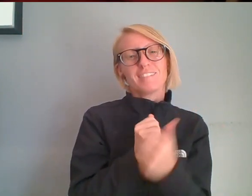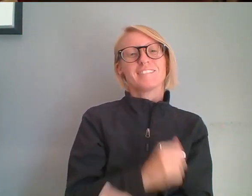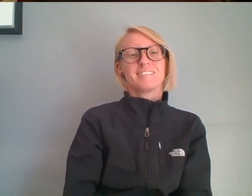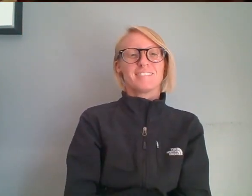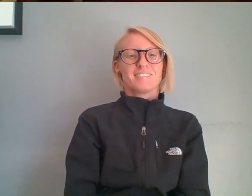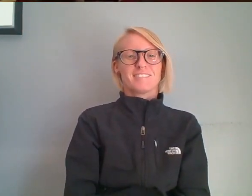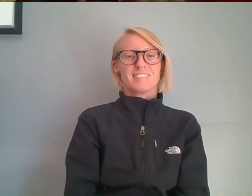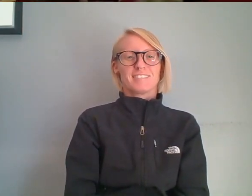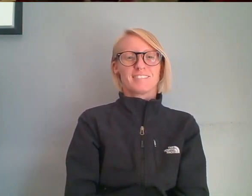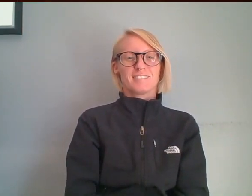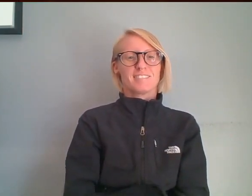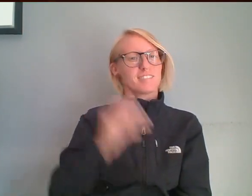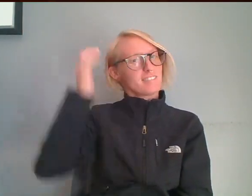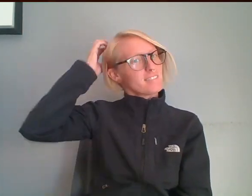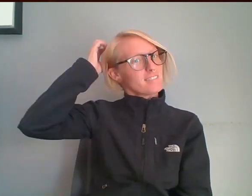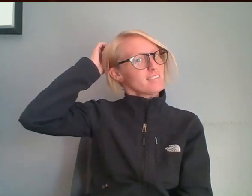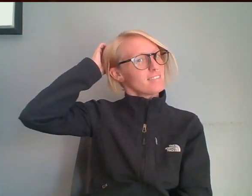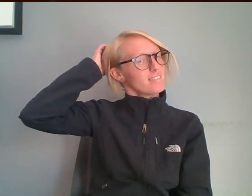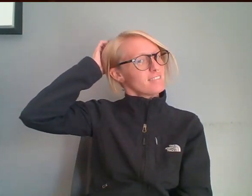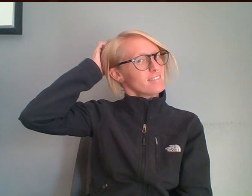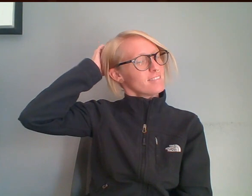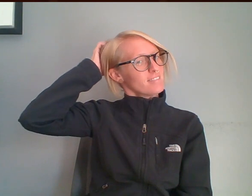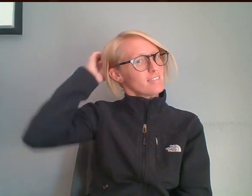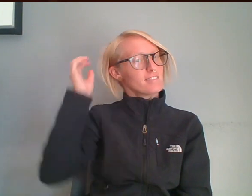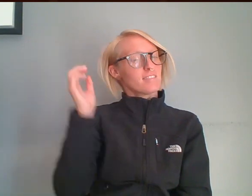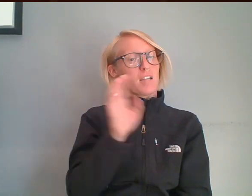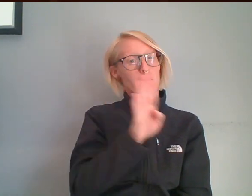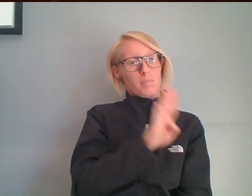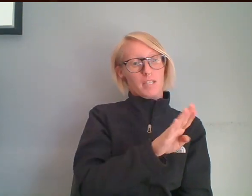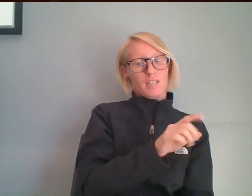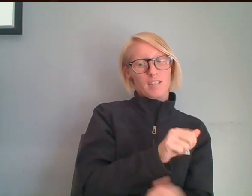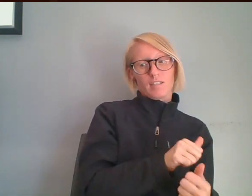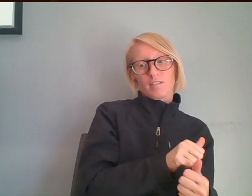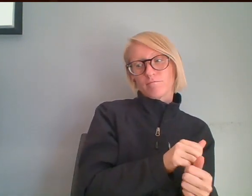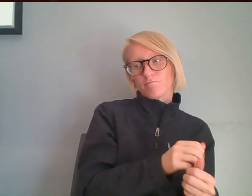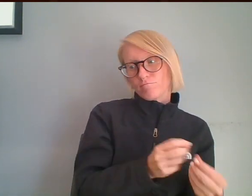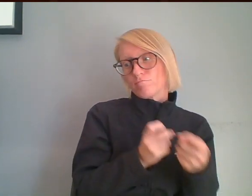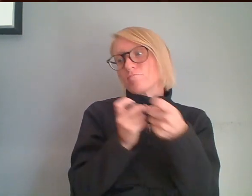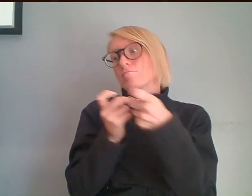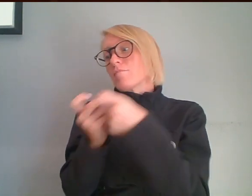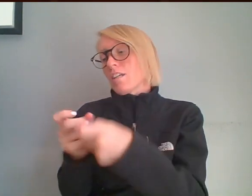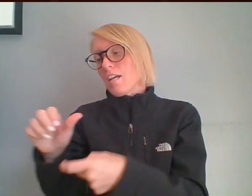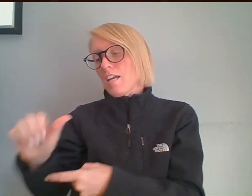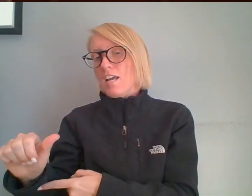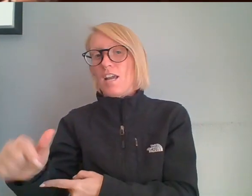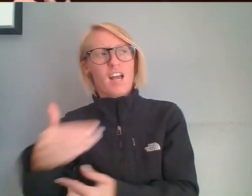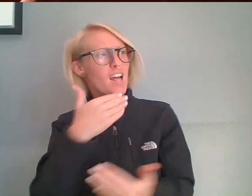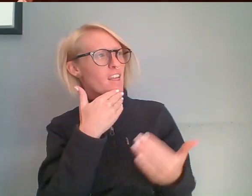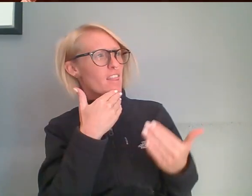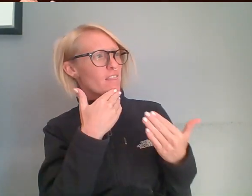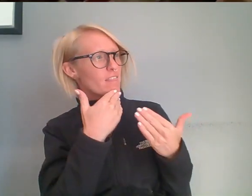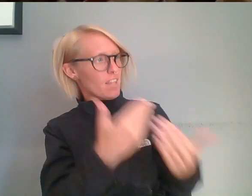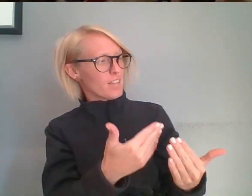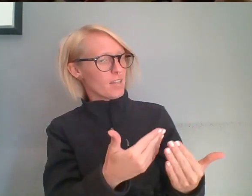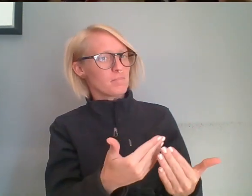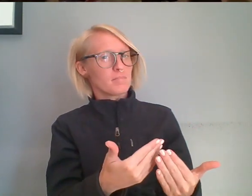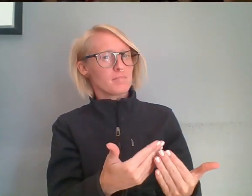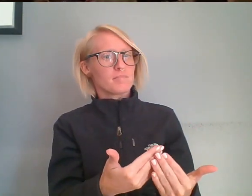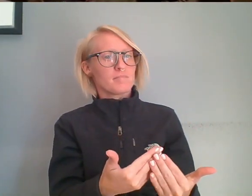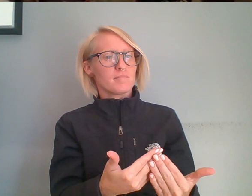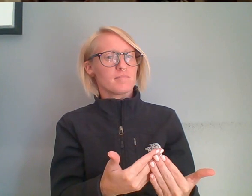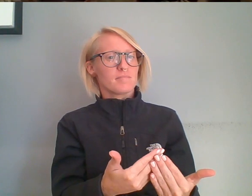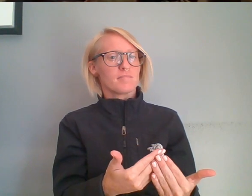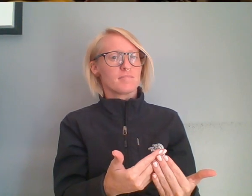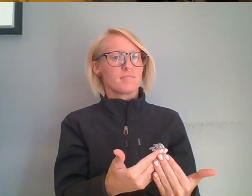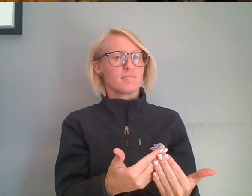right. B give A a gift. B give A a gift. A thank them. And then